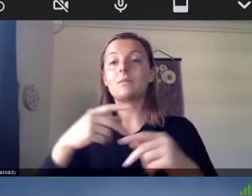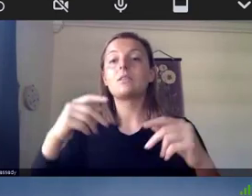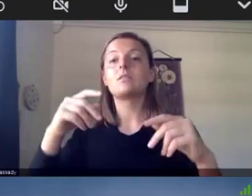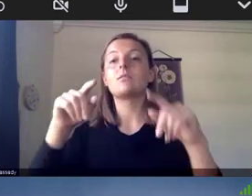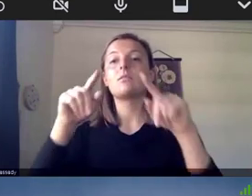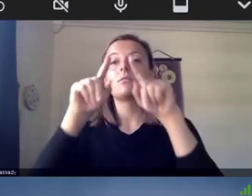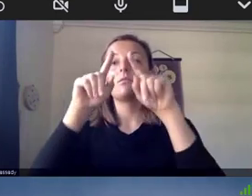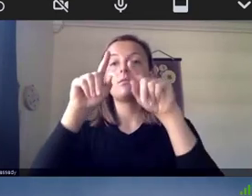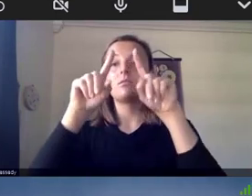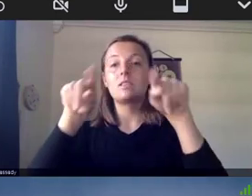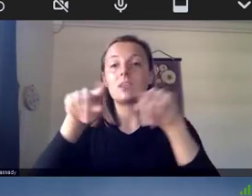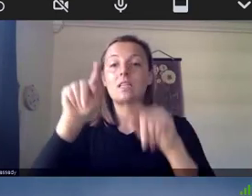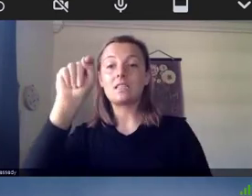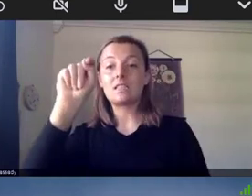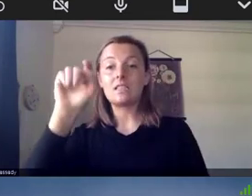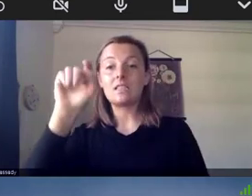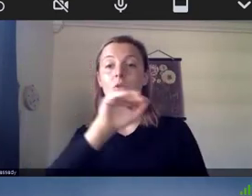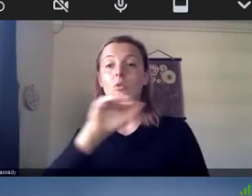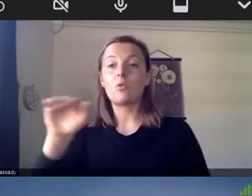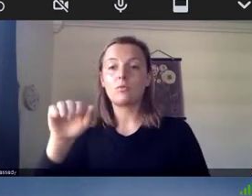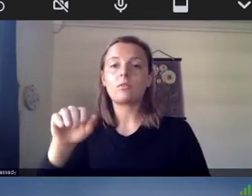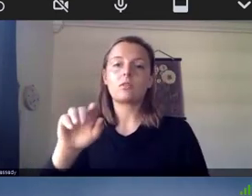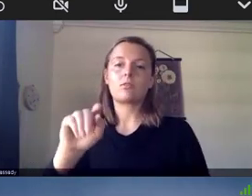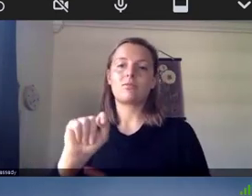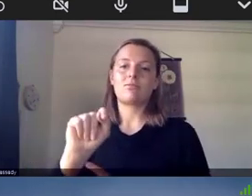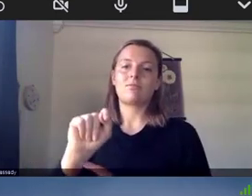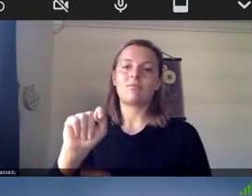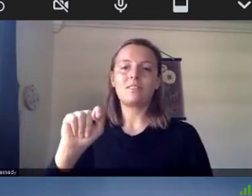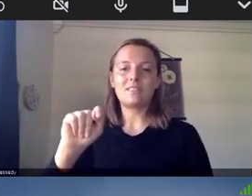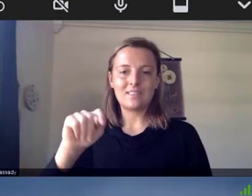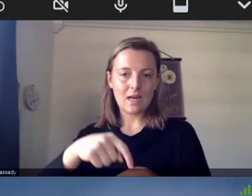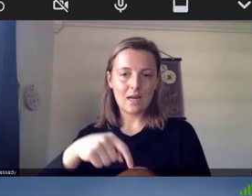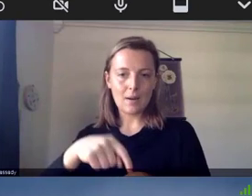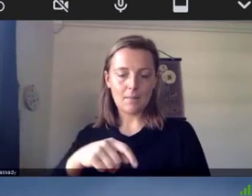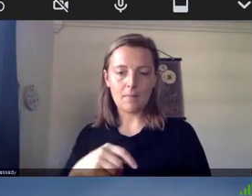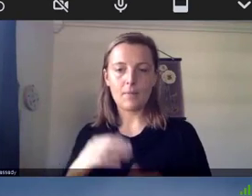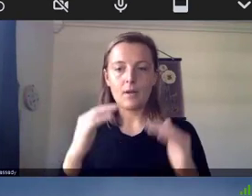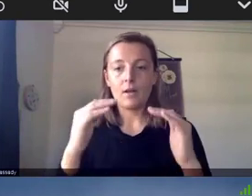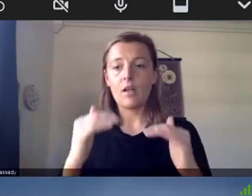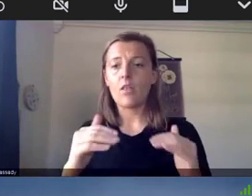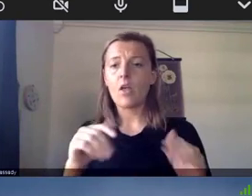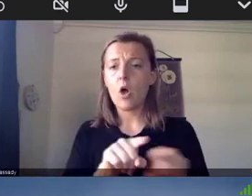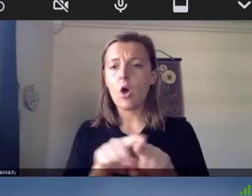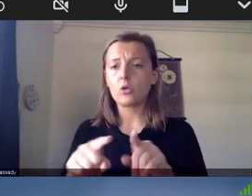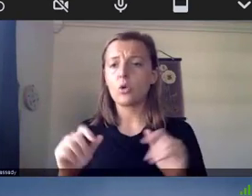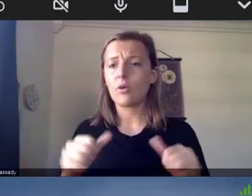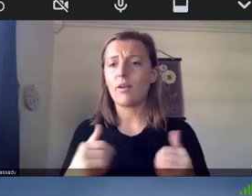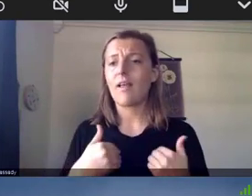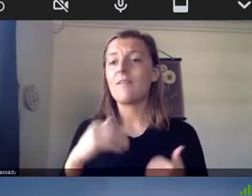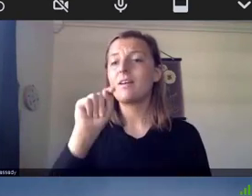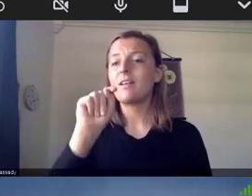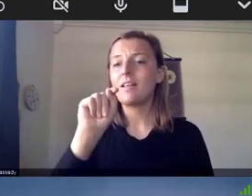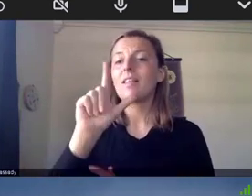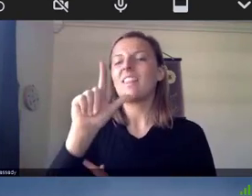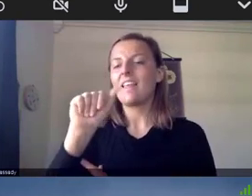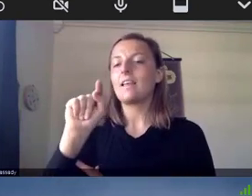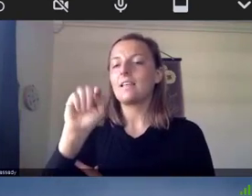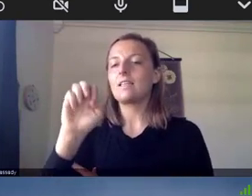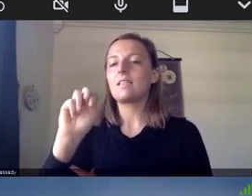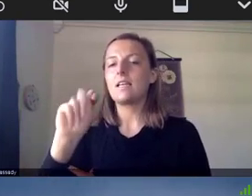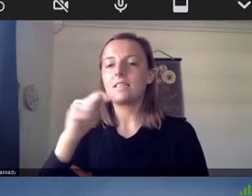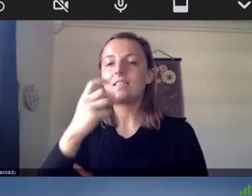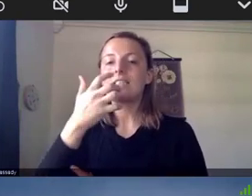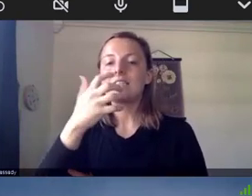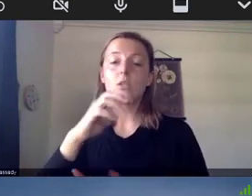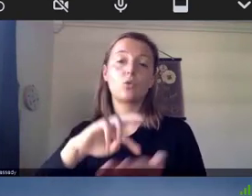have latent heat. So this is if we're boiling water, for example, or we're melting ice, then we'd have